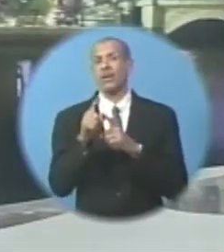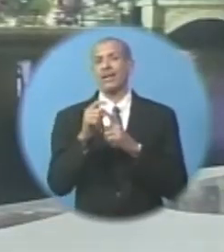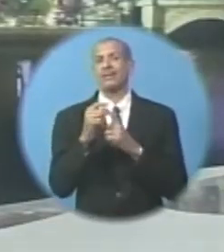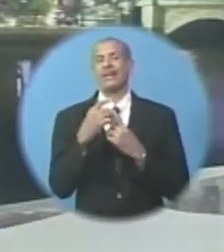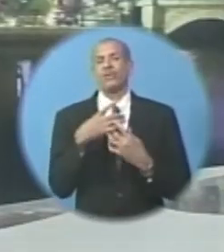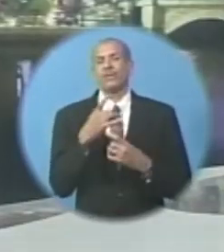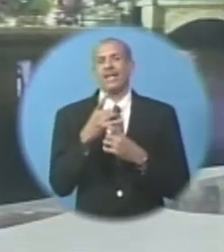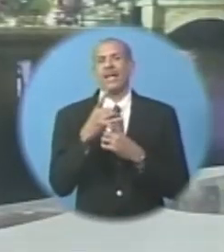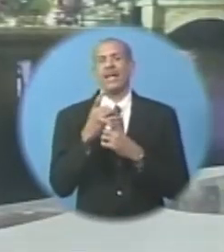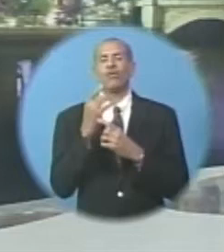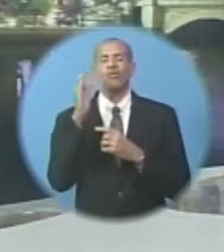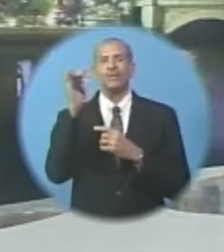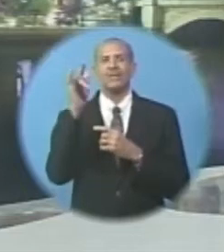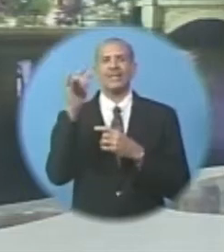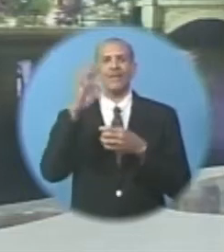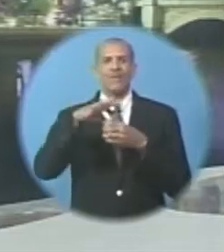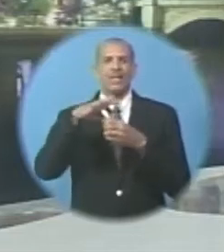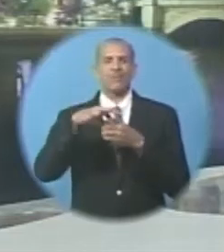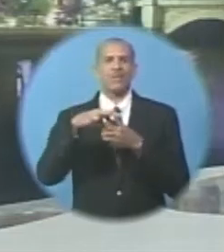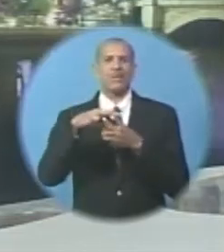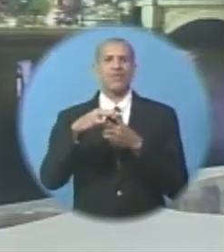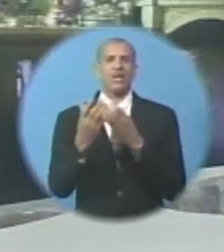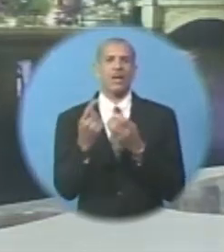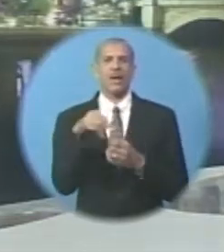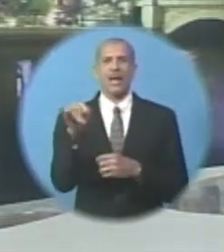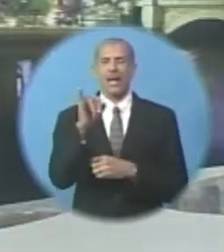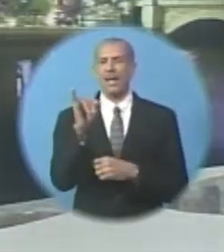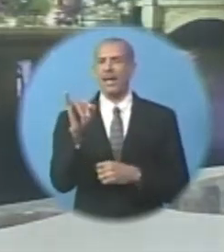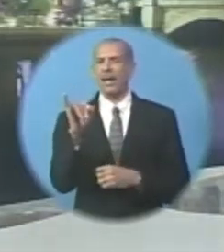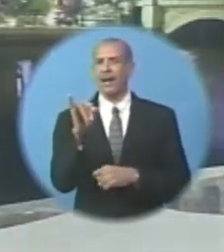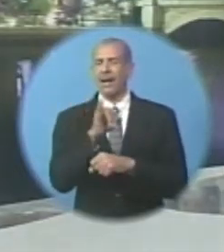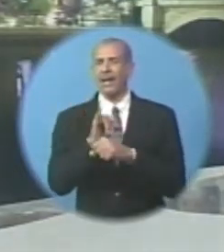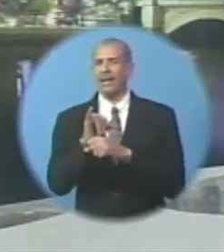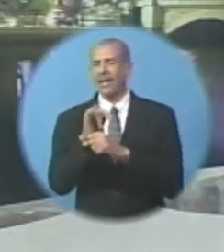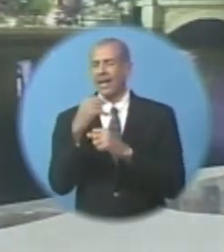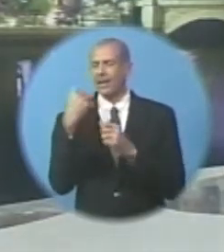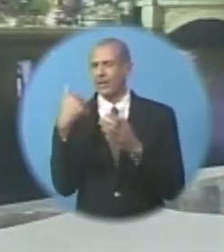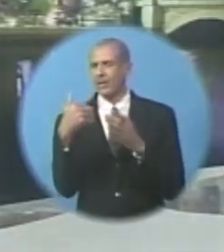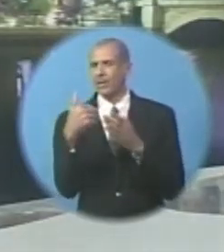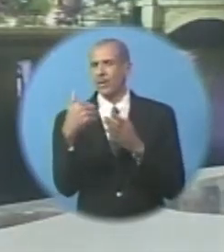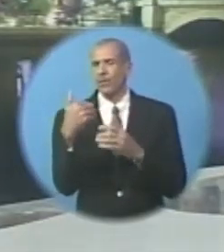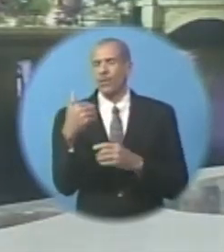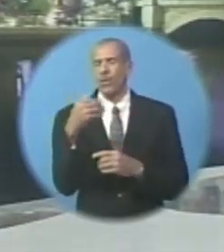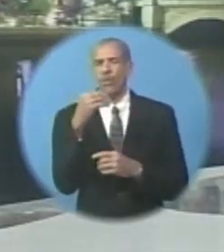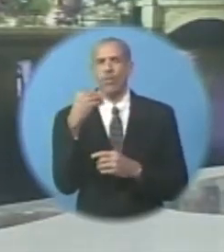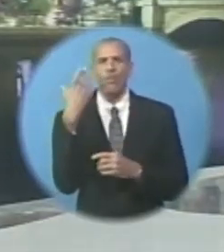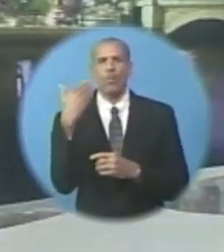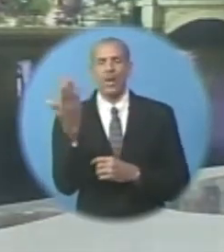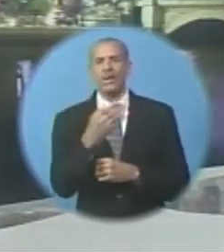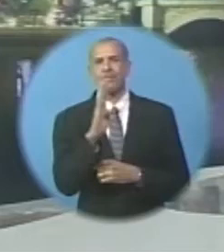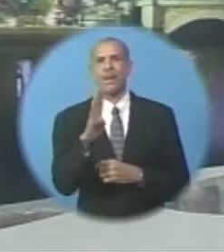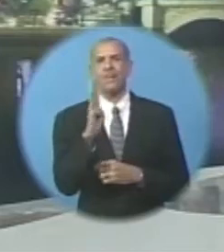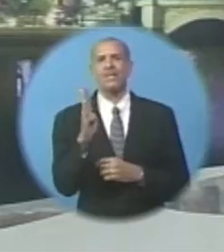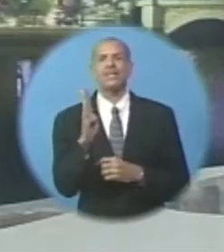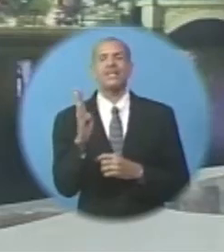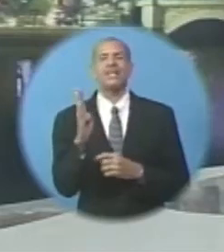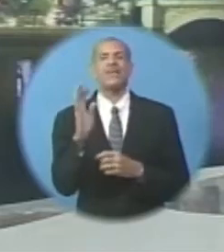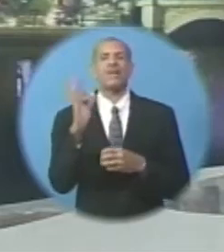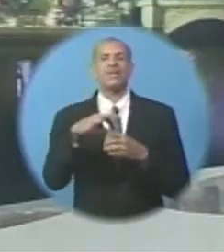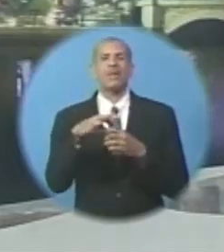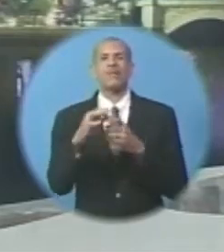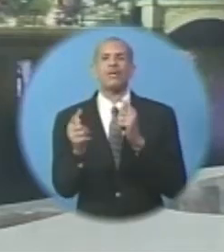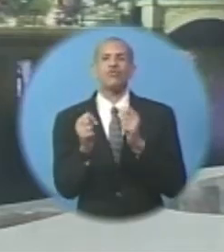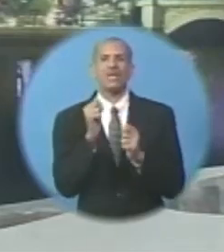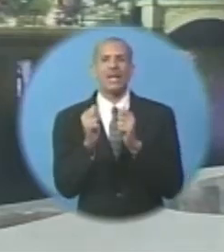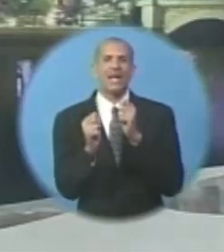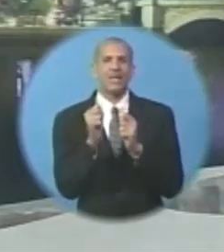direct investment pouring into the island. Looking a bit closer to home, he welcomes investments in Barbados by Trinidad and Tobago and